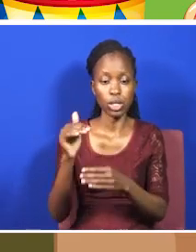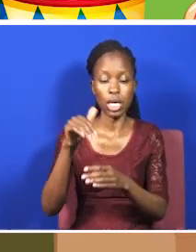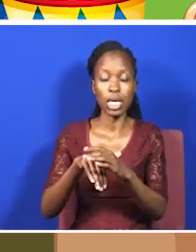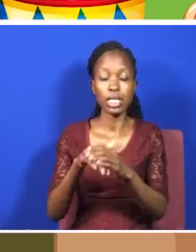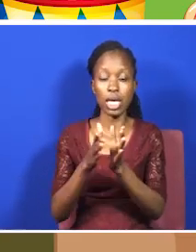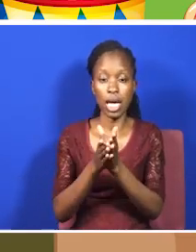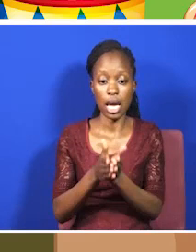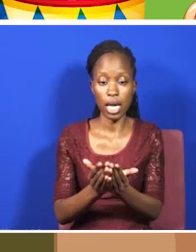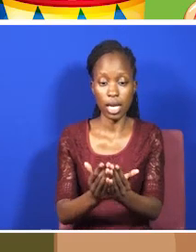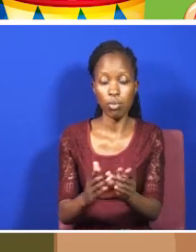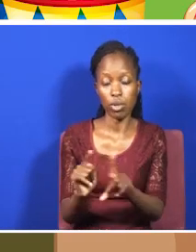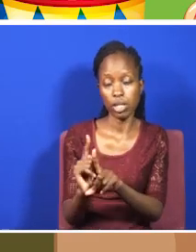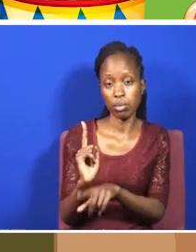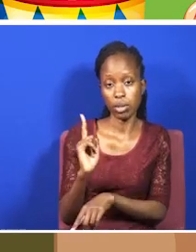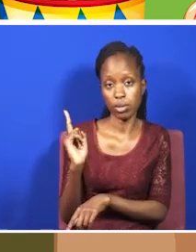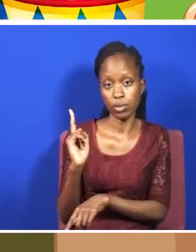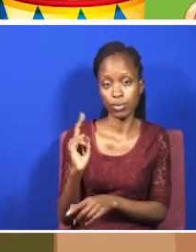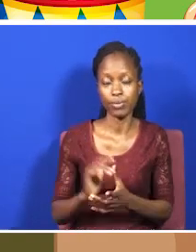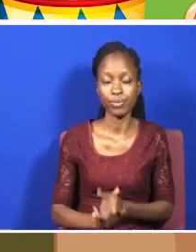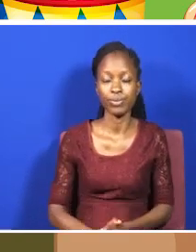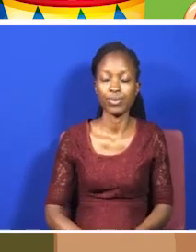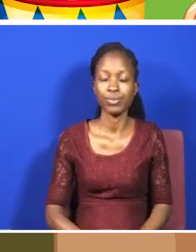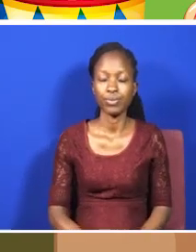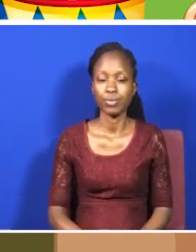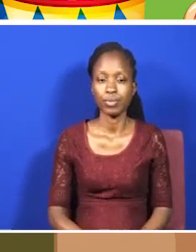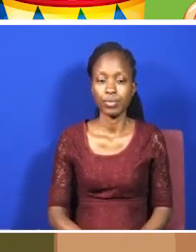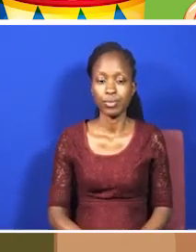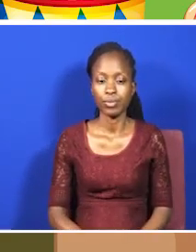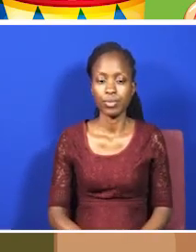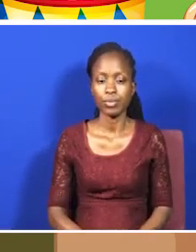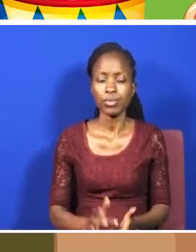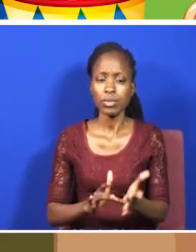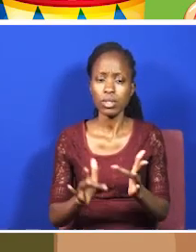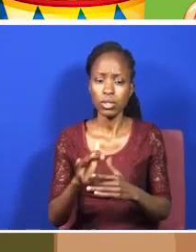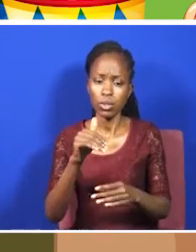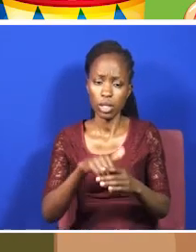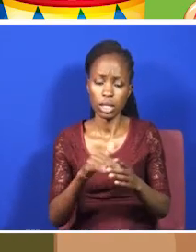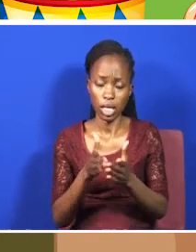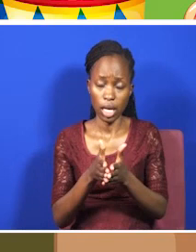we see that Jesus was in a boat, just like this.